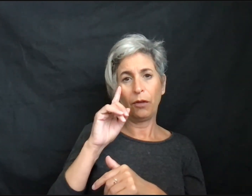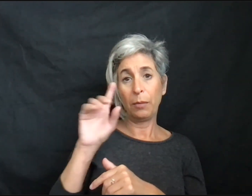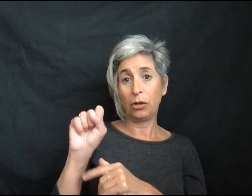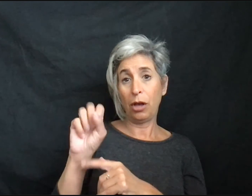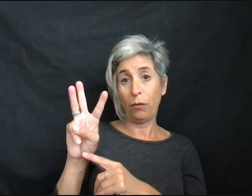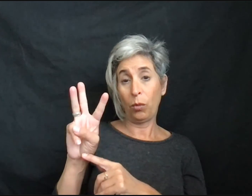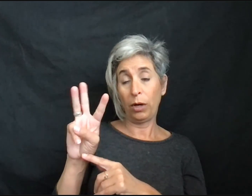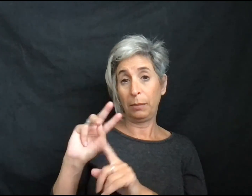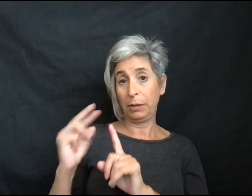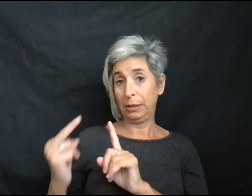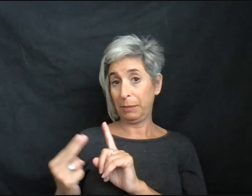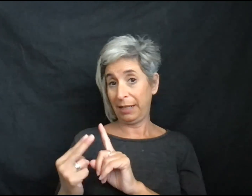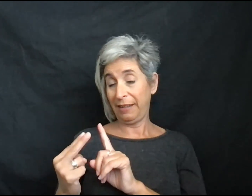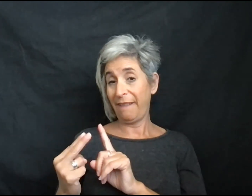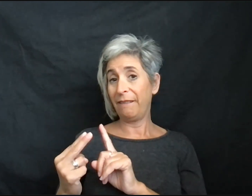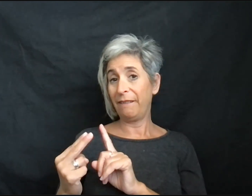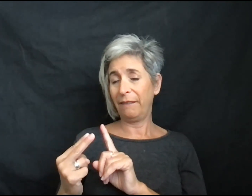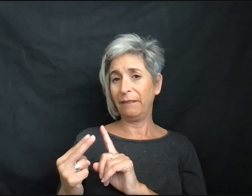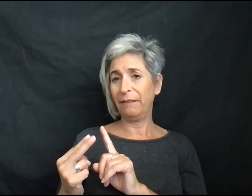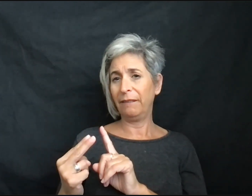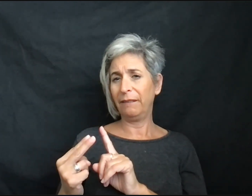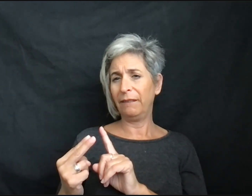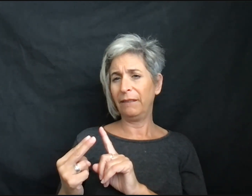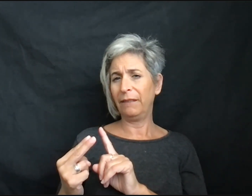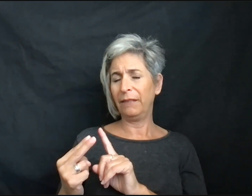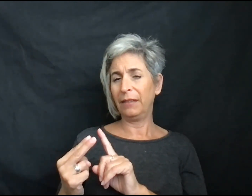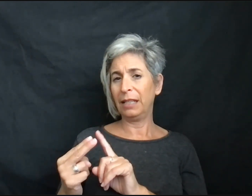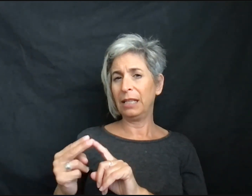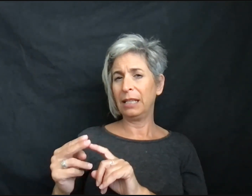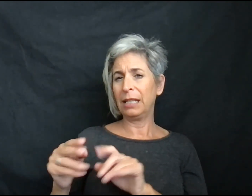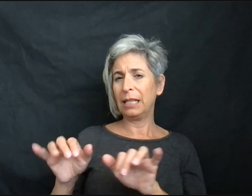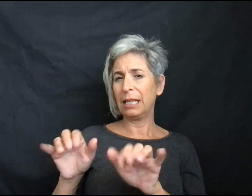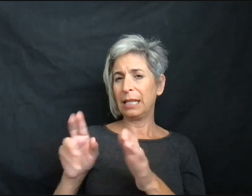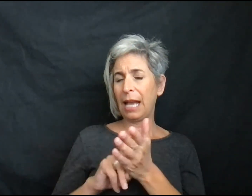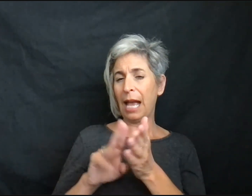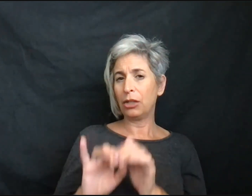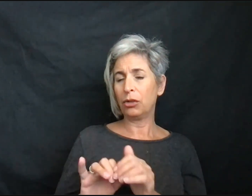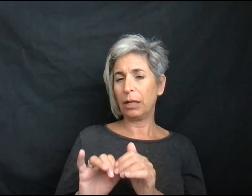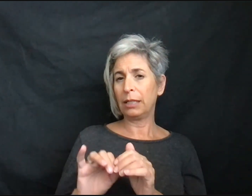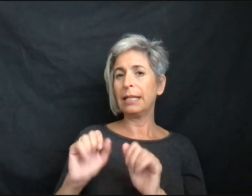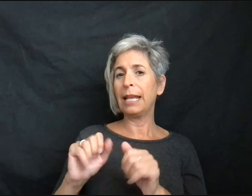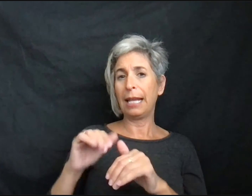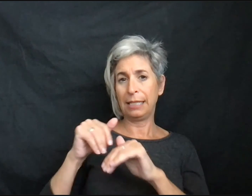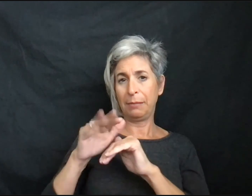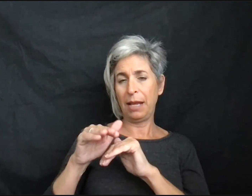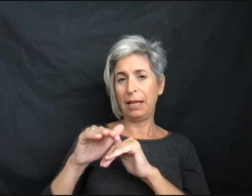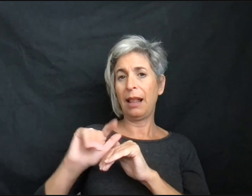and let you know that subcontractors can submit at a later time.